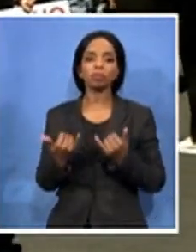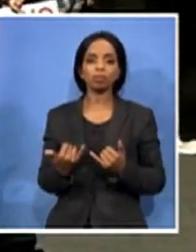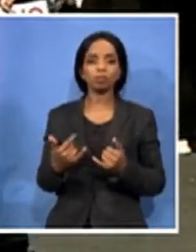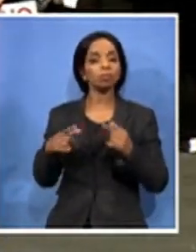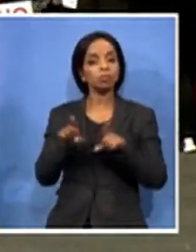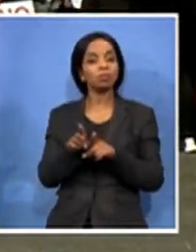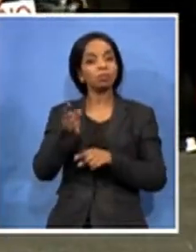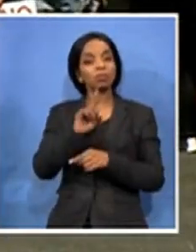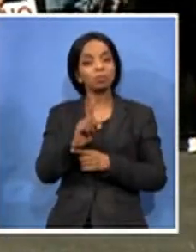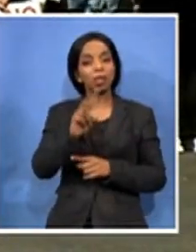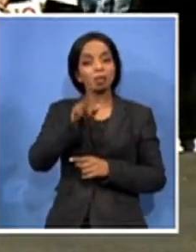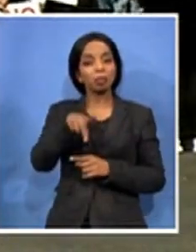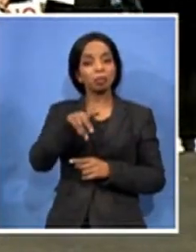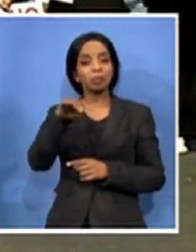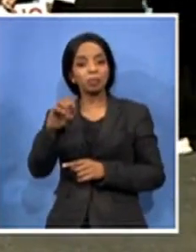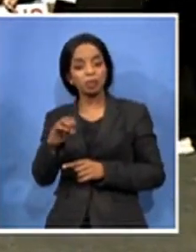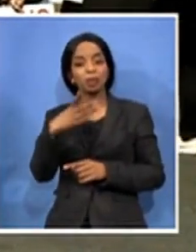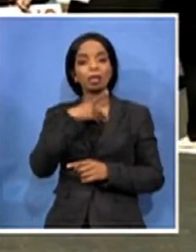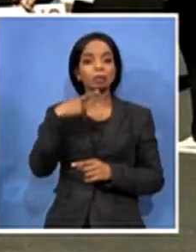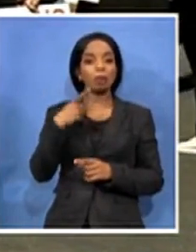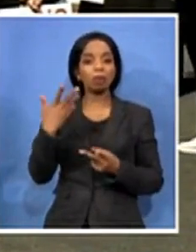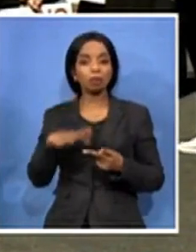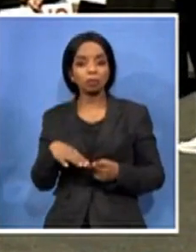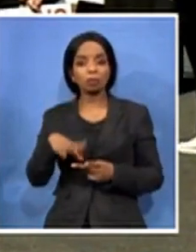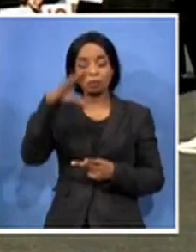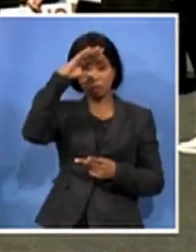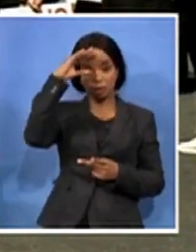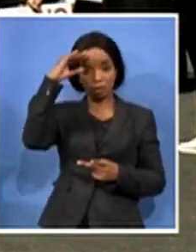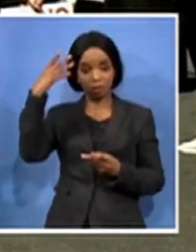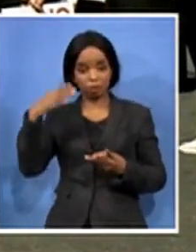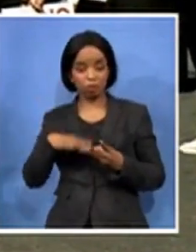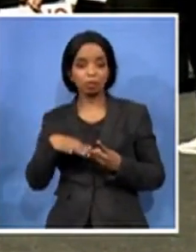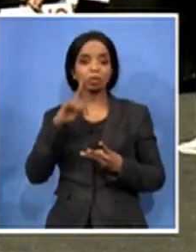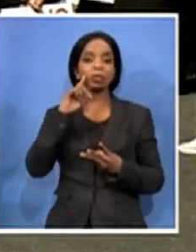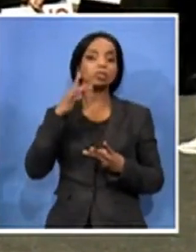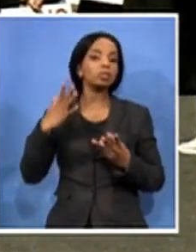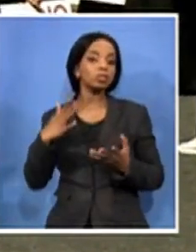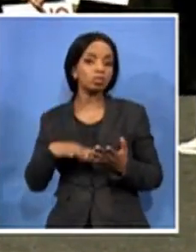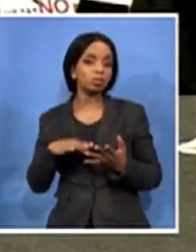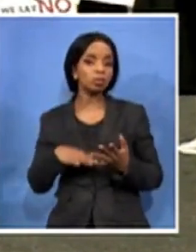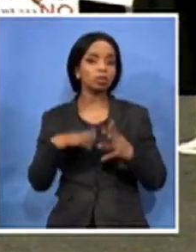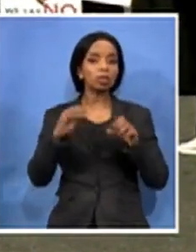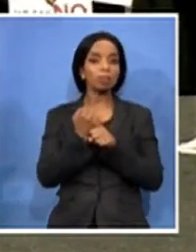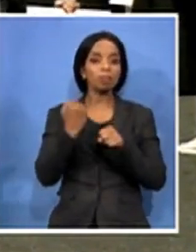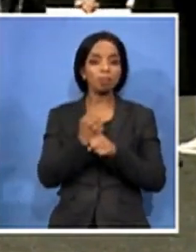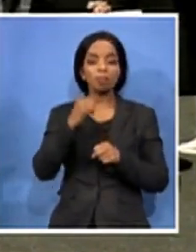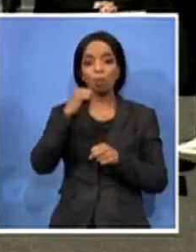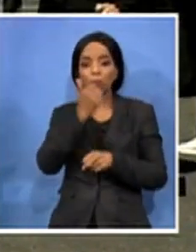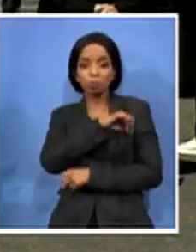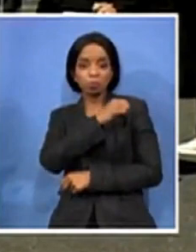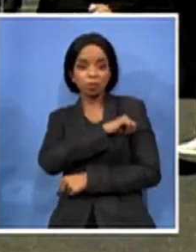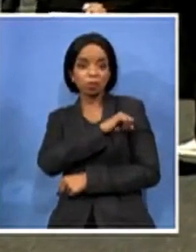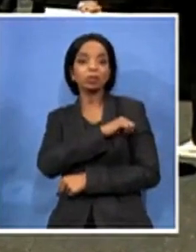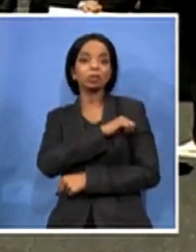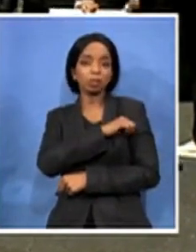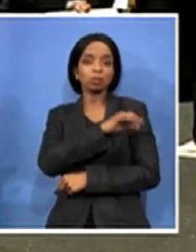teachers, frontline workers, as well as ordinary South African citizens needing personal protective equipment, and then